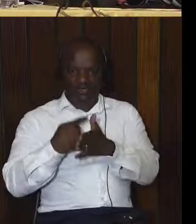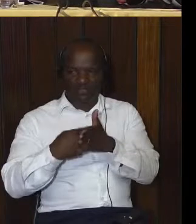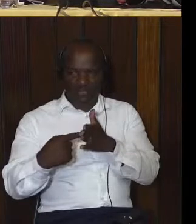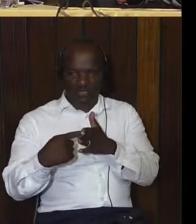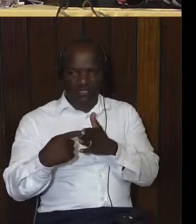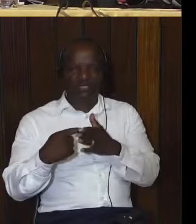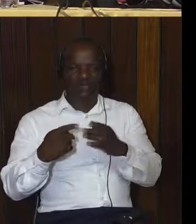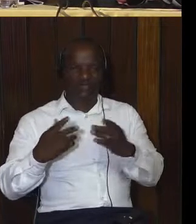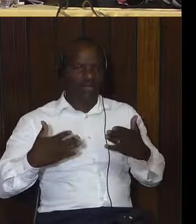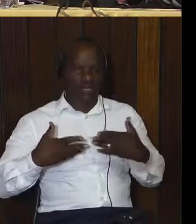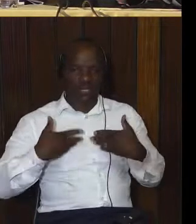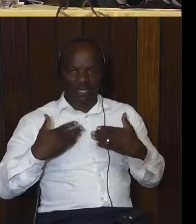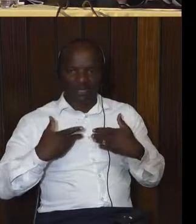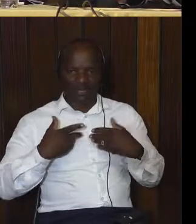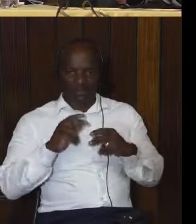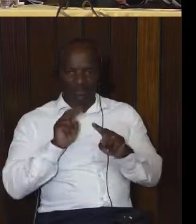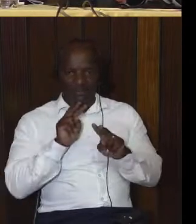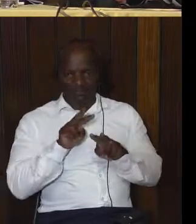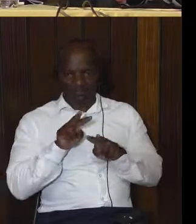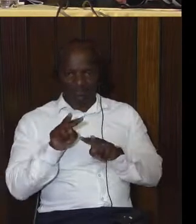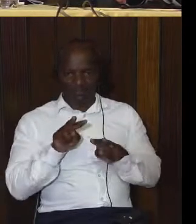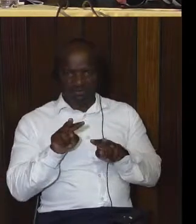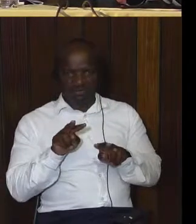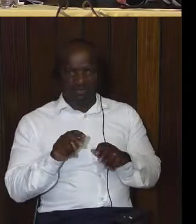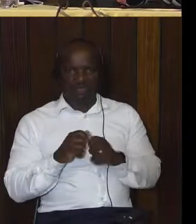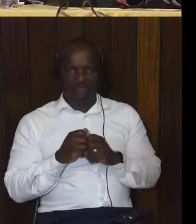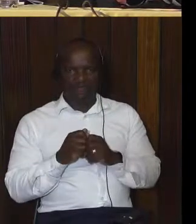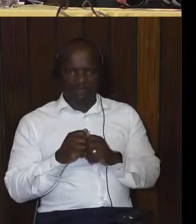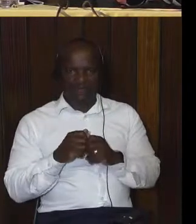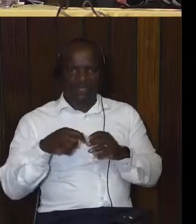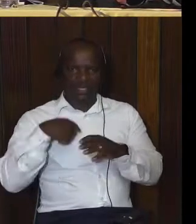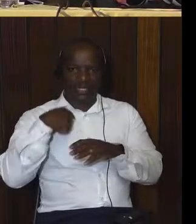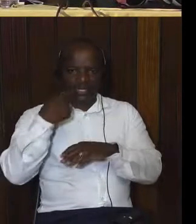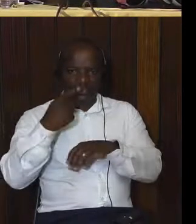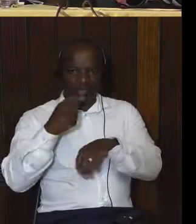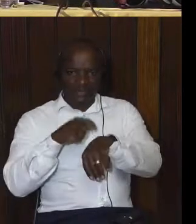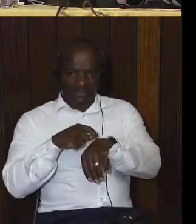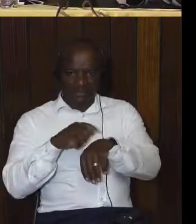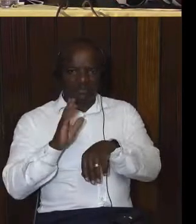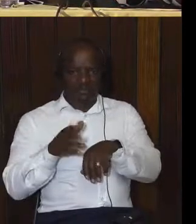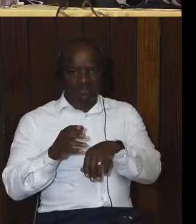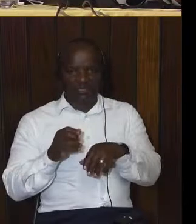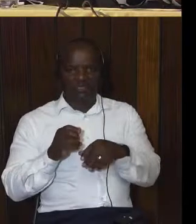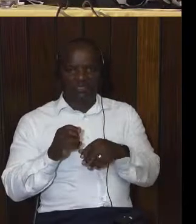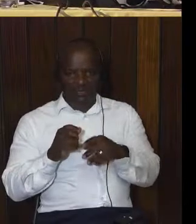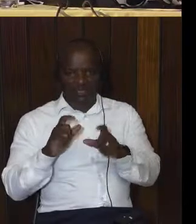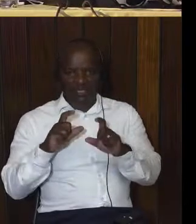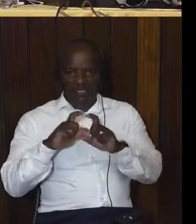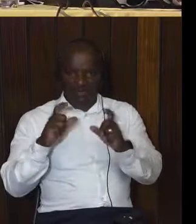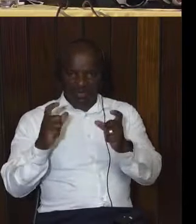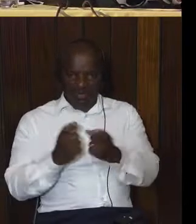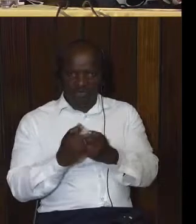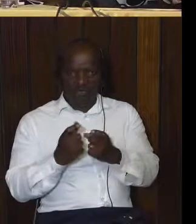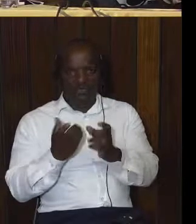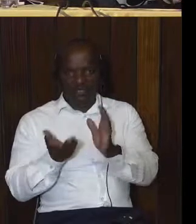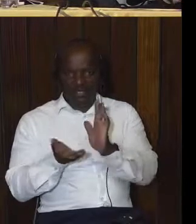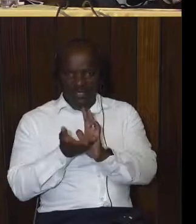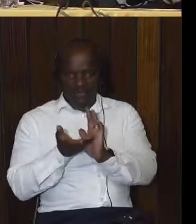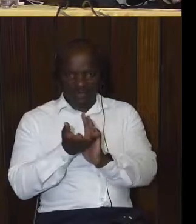pleasing uptick in numbers. So, Chair, I think at our next engagements, we'll be able to come and give the committee an update on how that